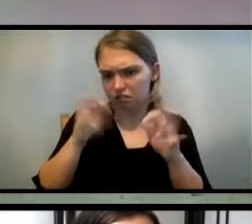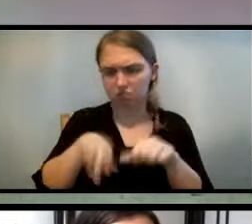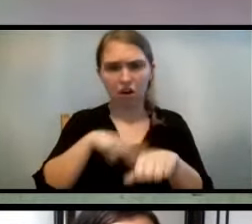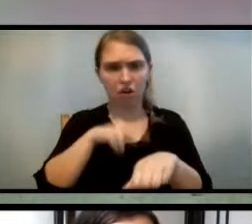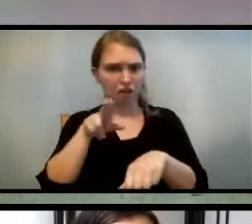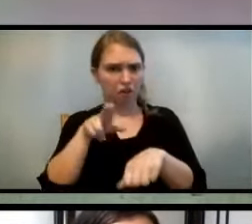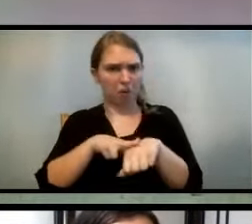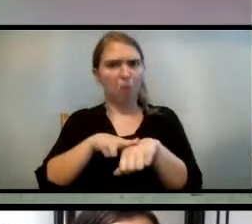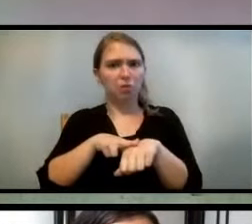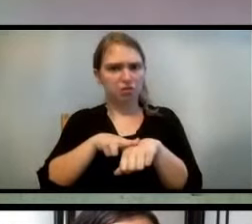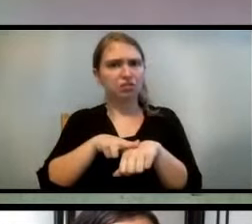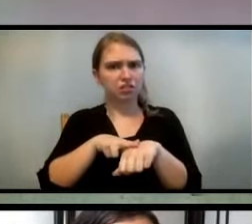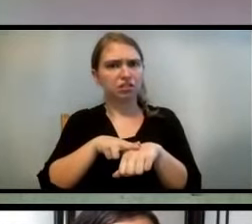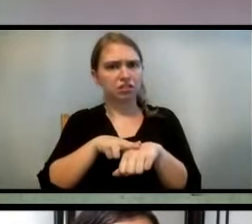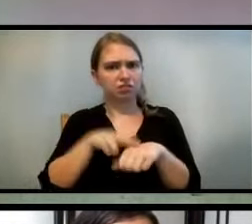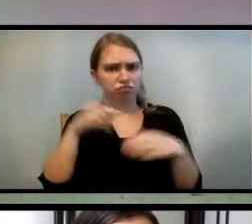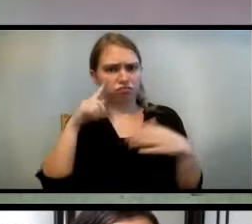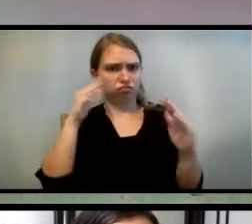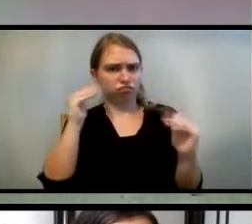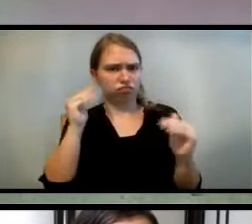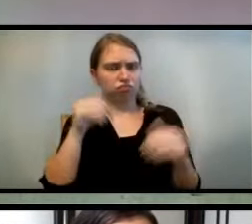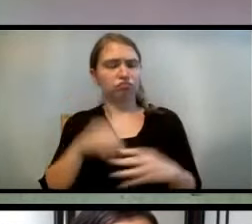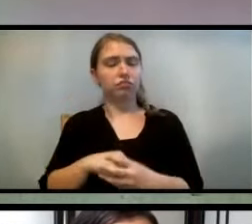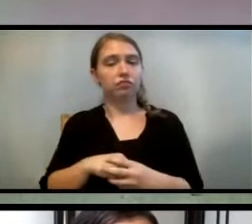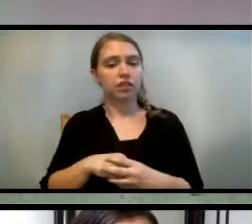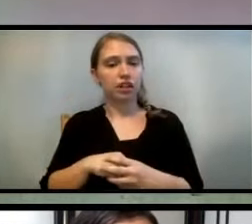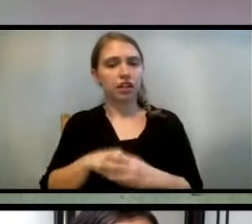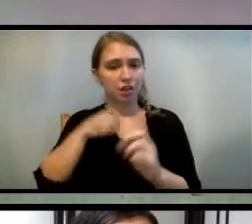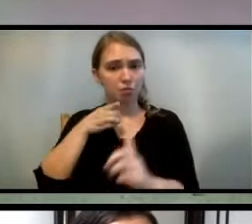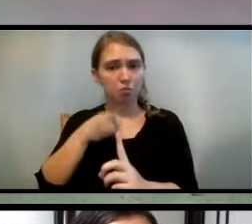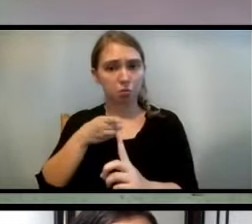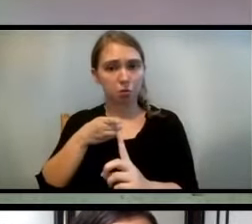The point of fiction, science fiction, is to ask what if.